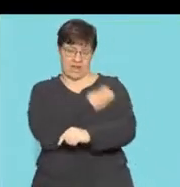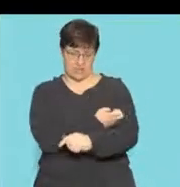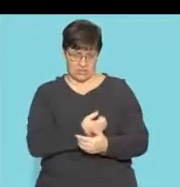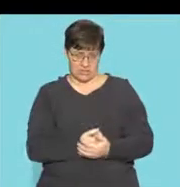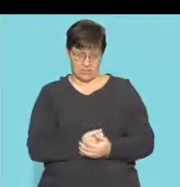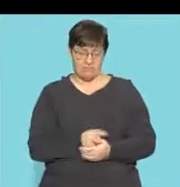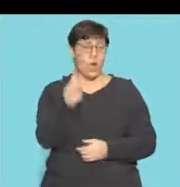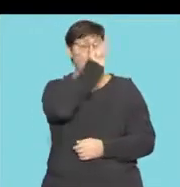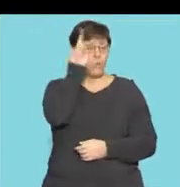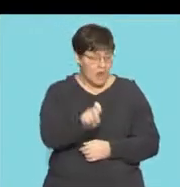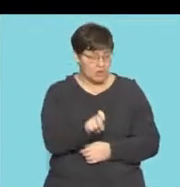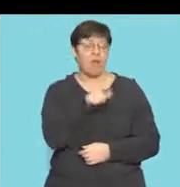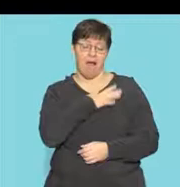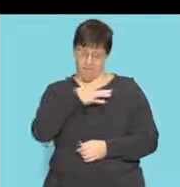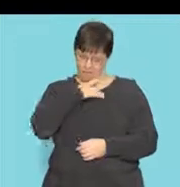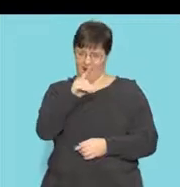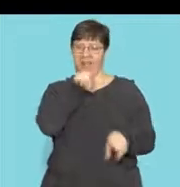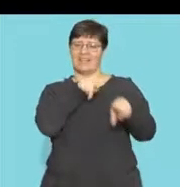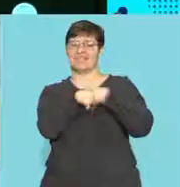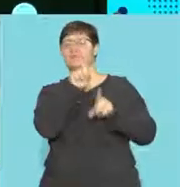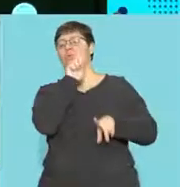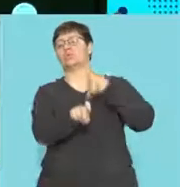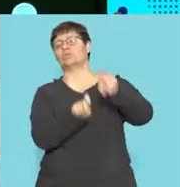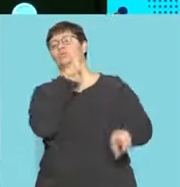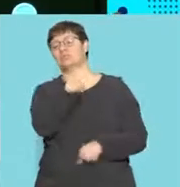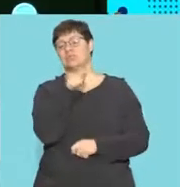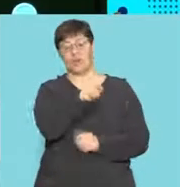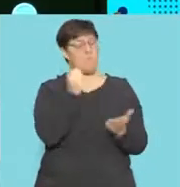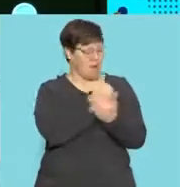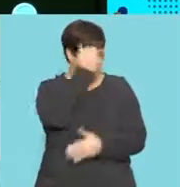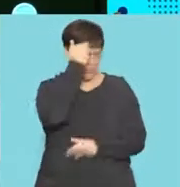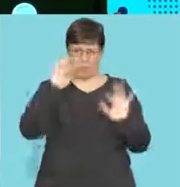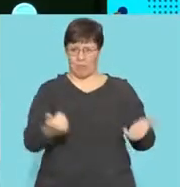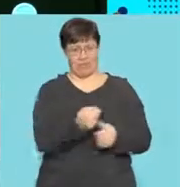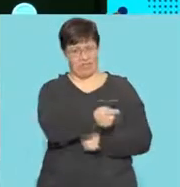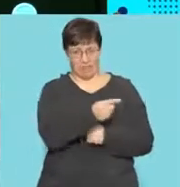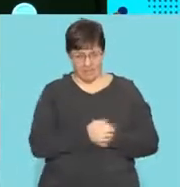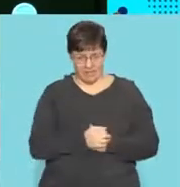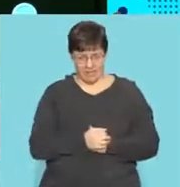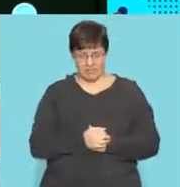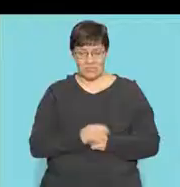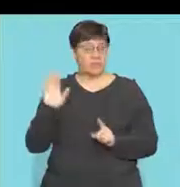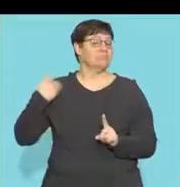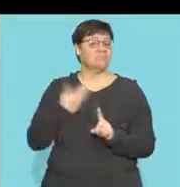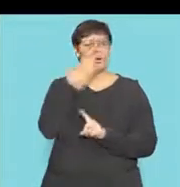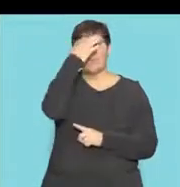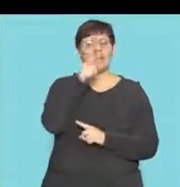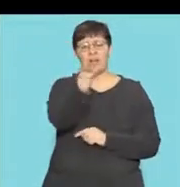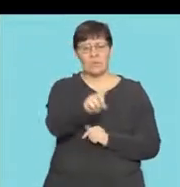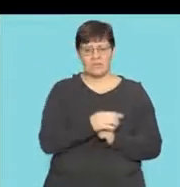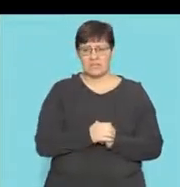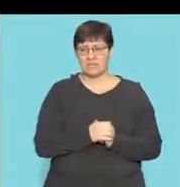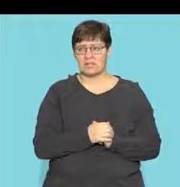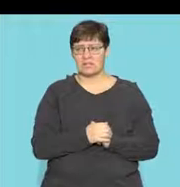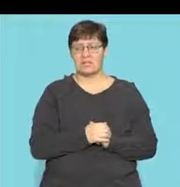exam or a test. So you need to know it very well. Remember what we know so far? We can take